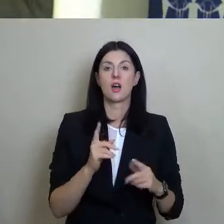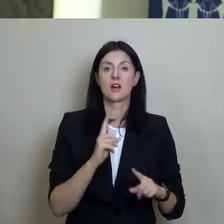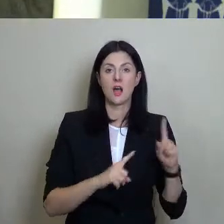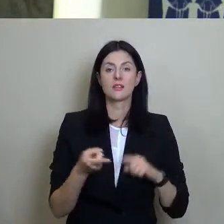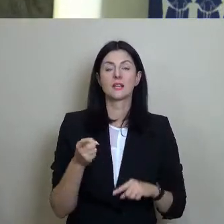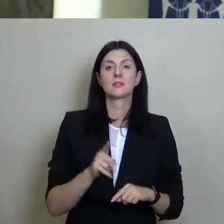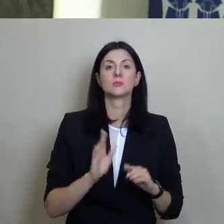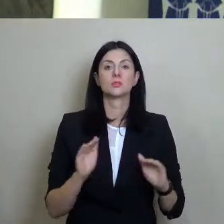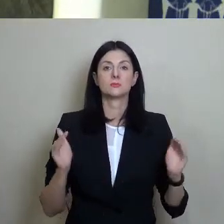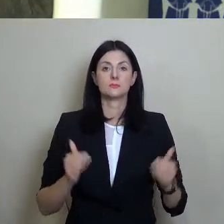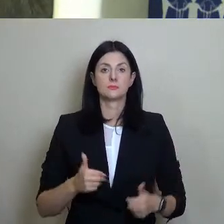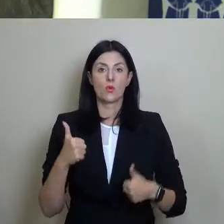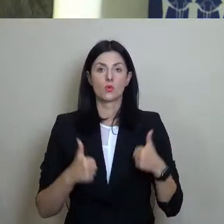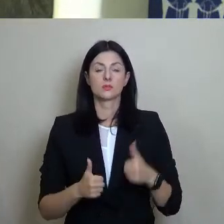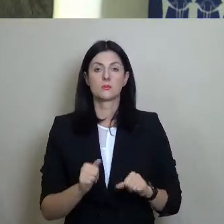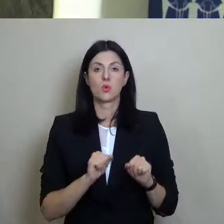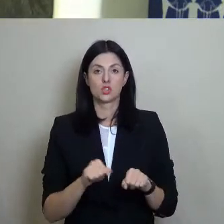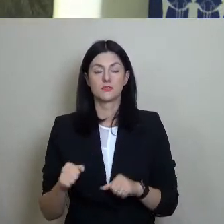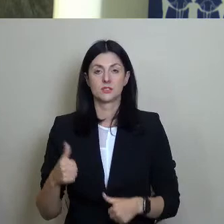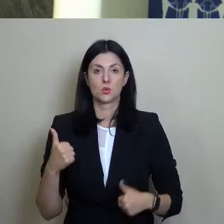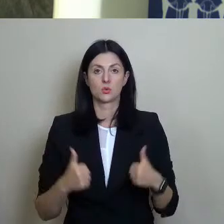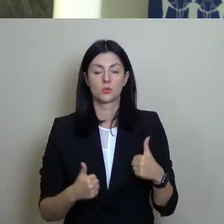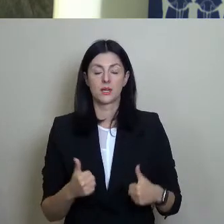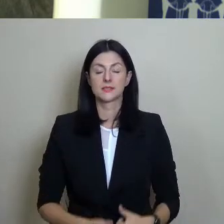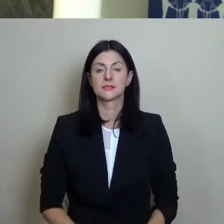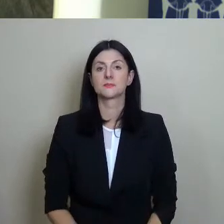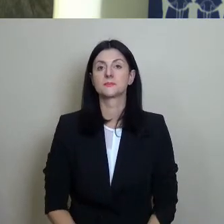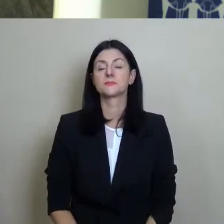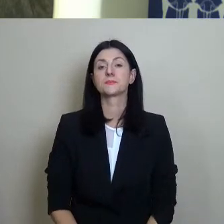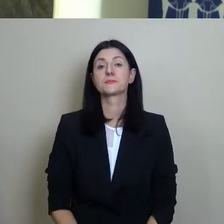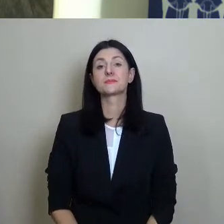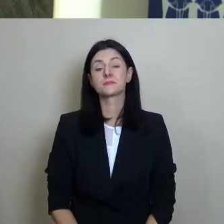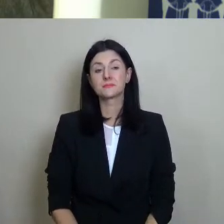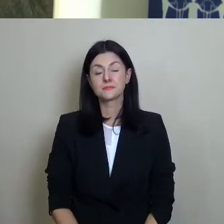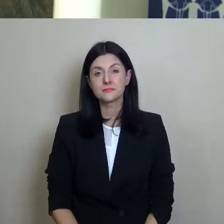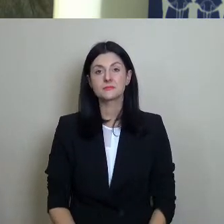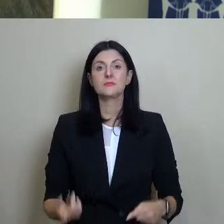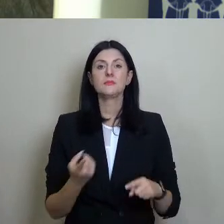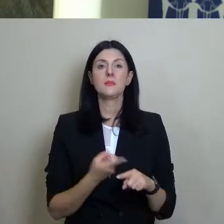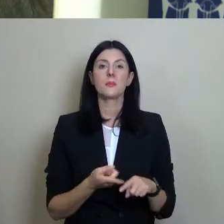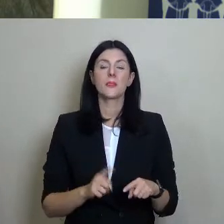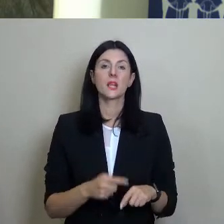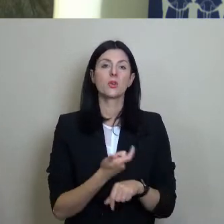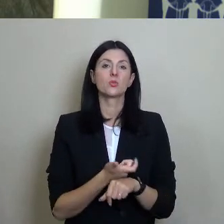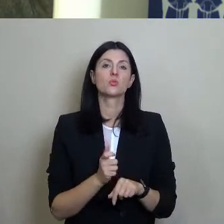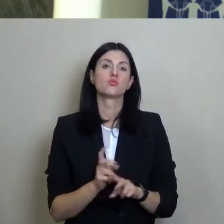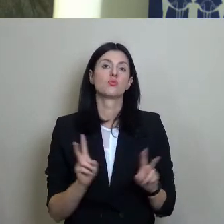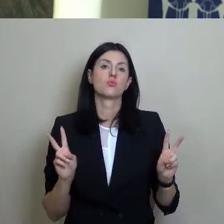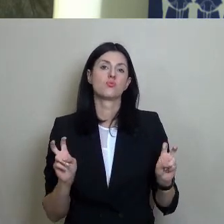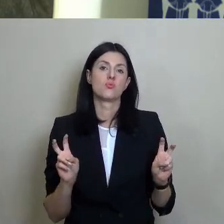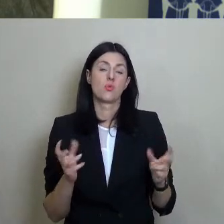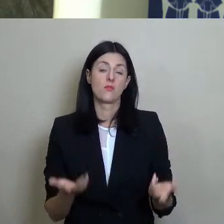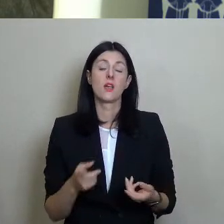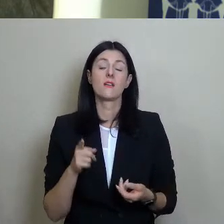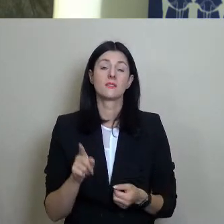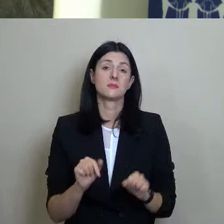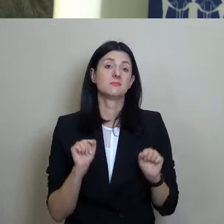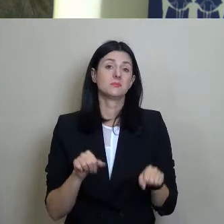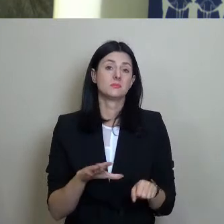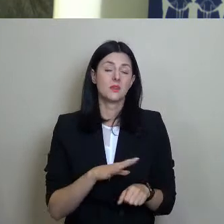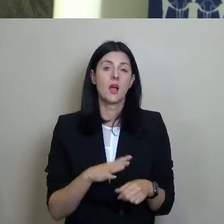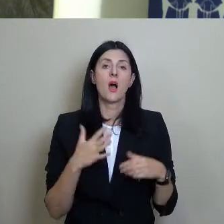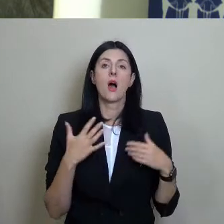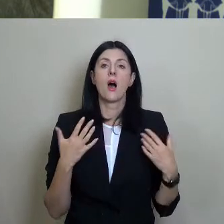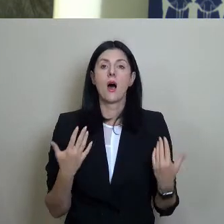level of council, the less competition we are going to have. Can I sum it up like that?